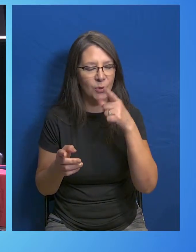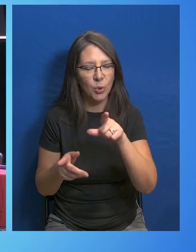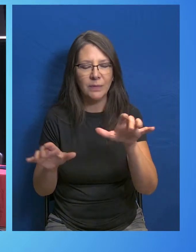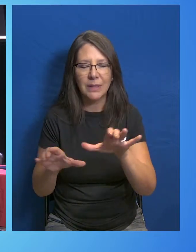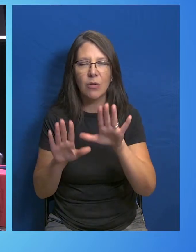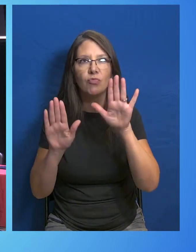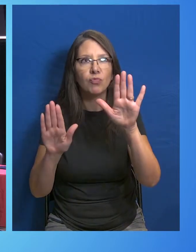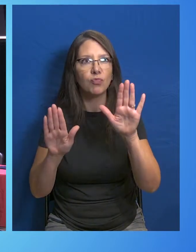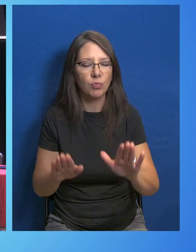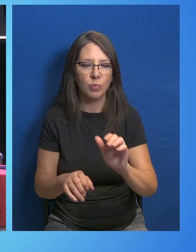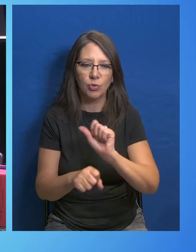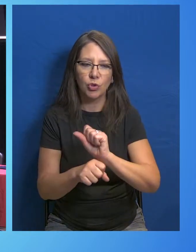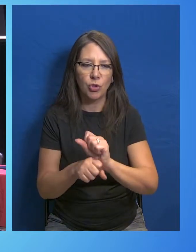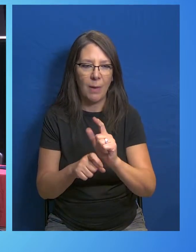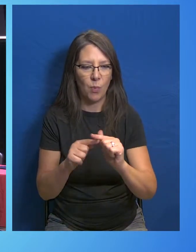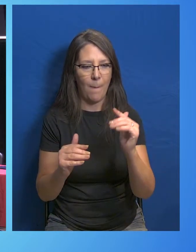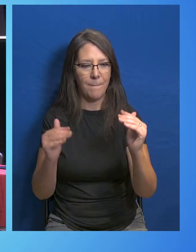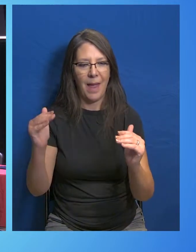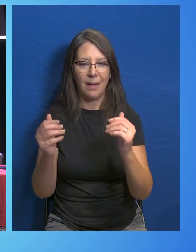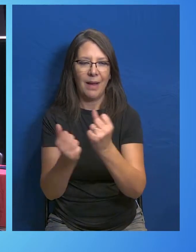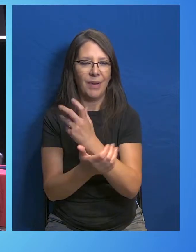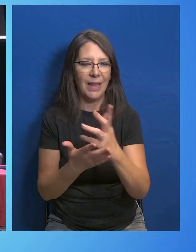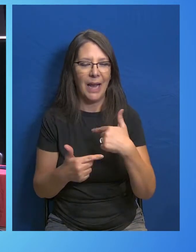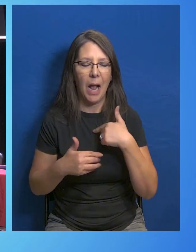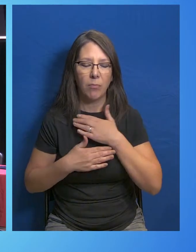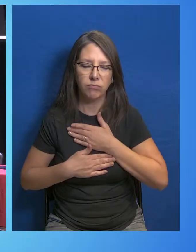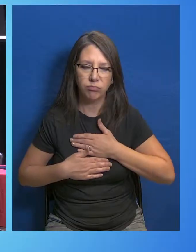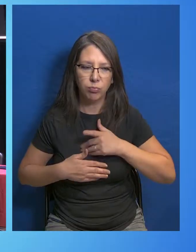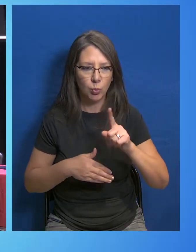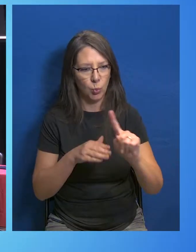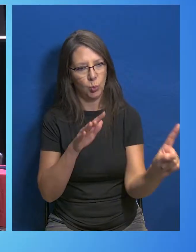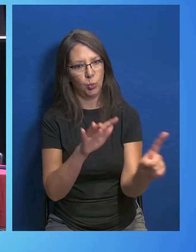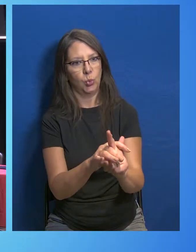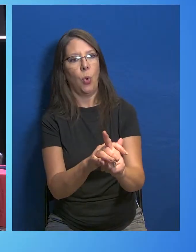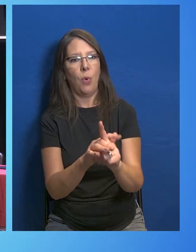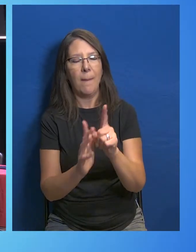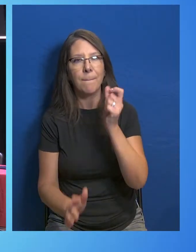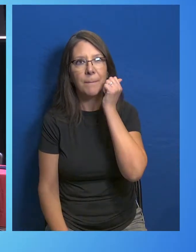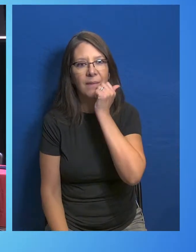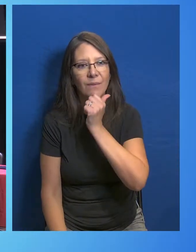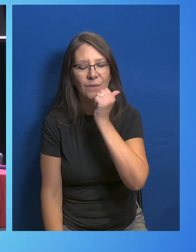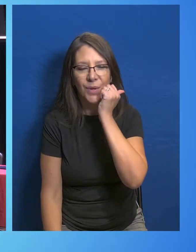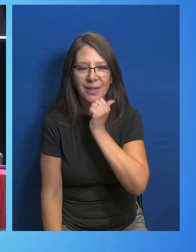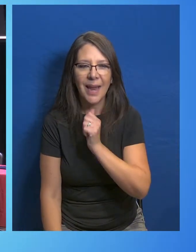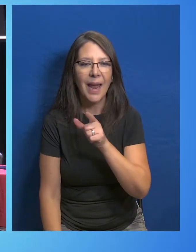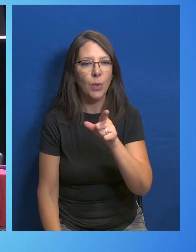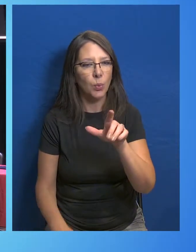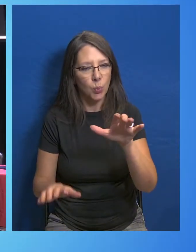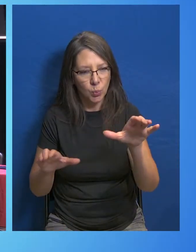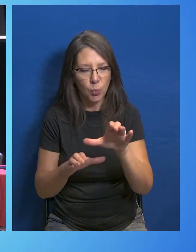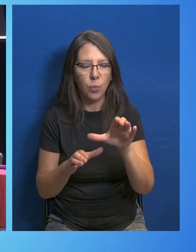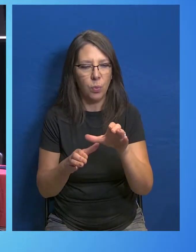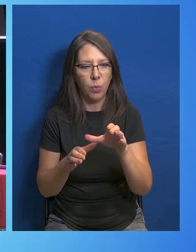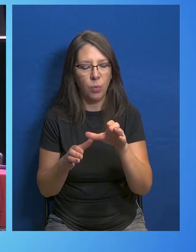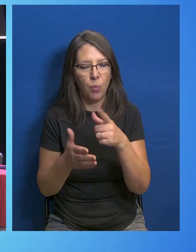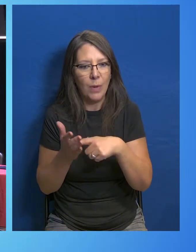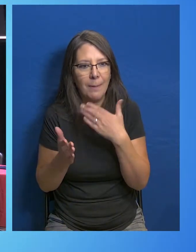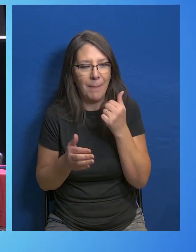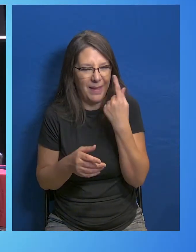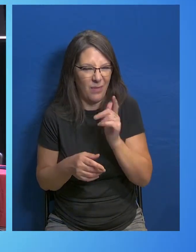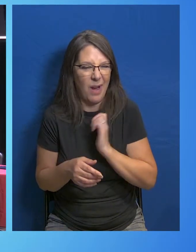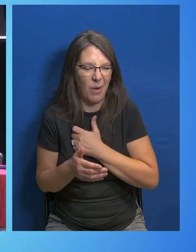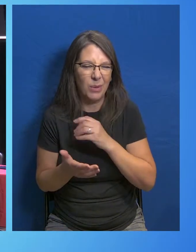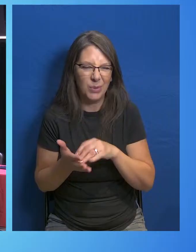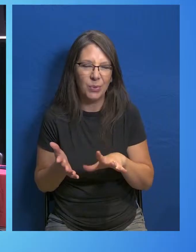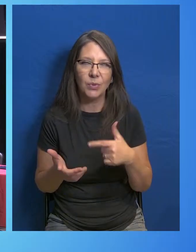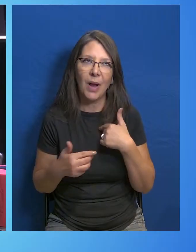just balancing that, and I just appreciate that you show up every day and do what's really best for our students. So I appreciate that, and